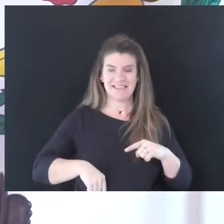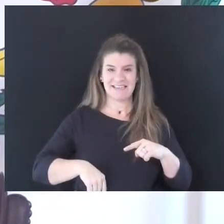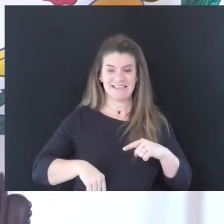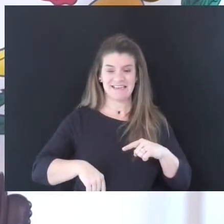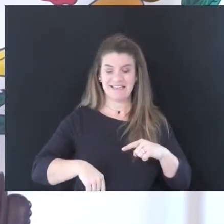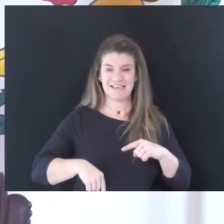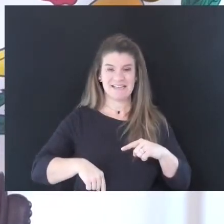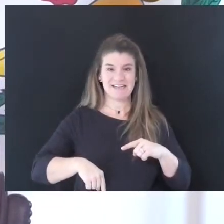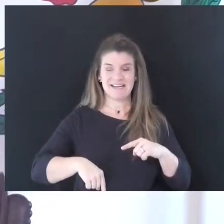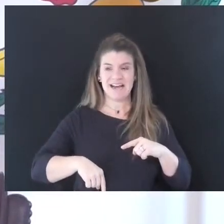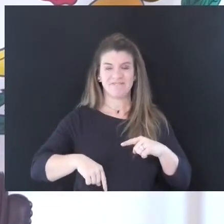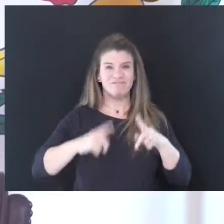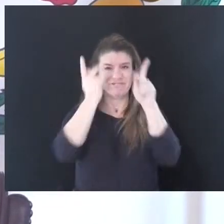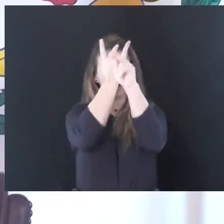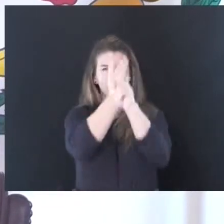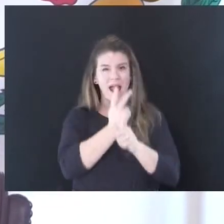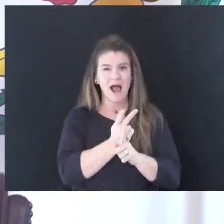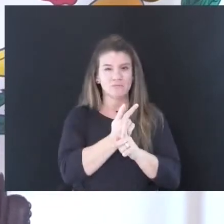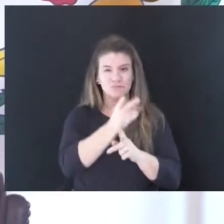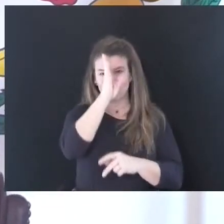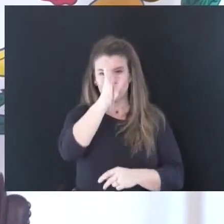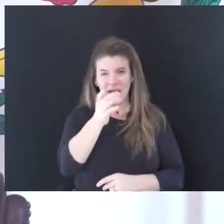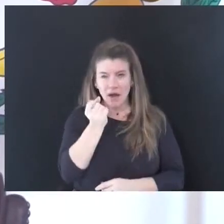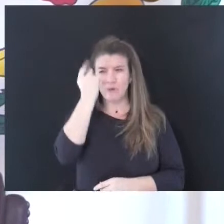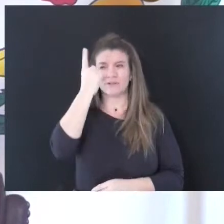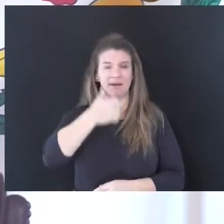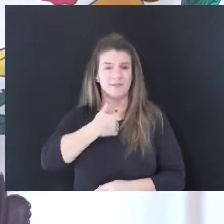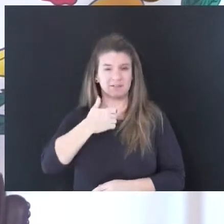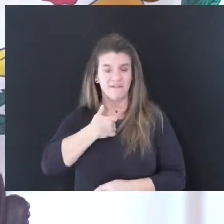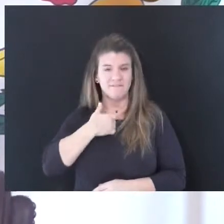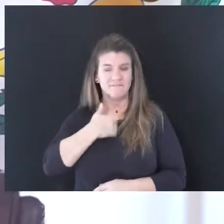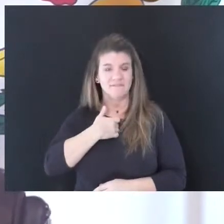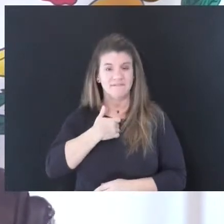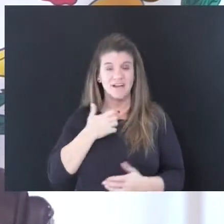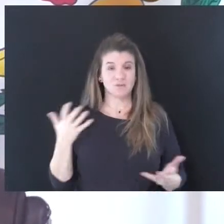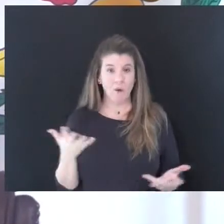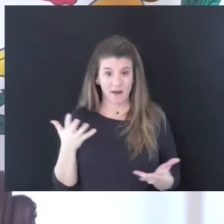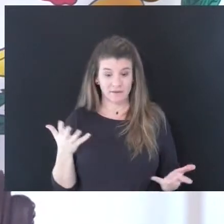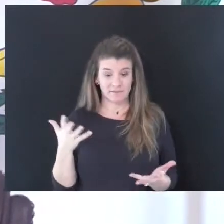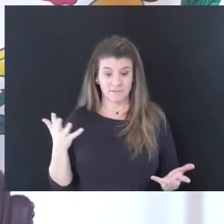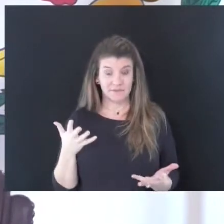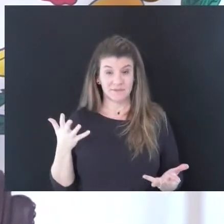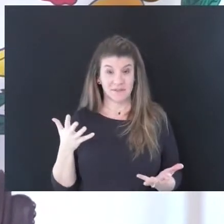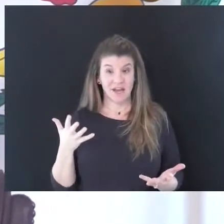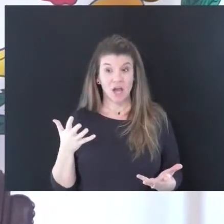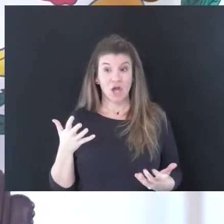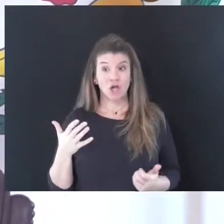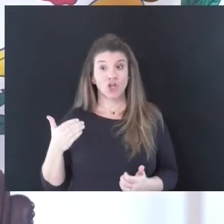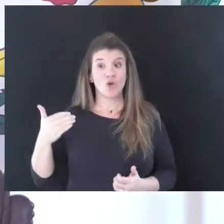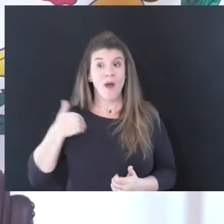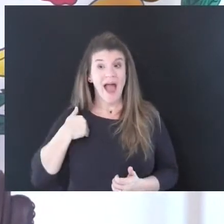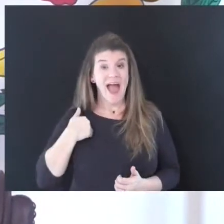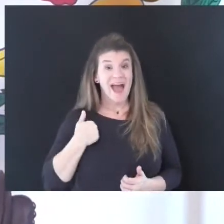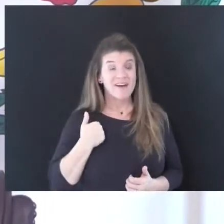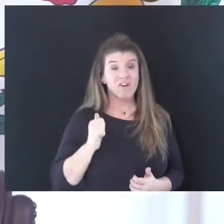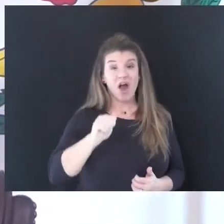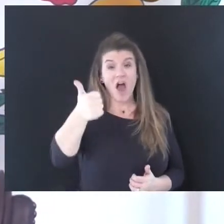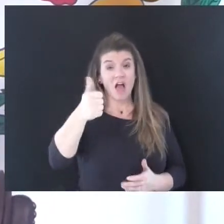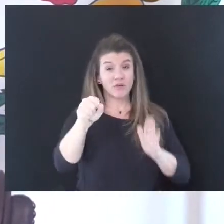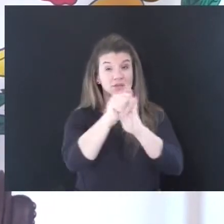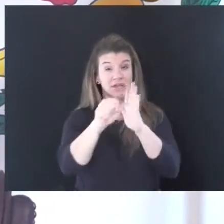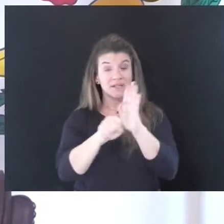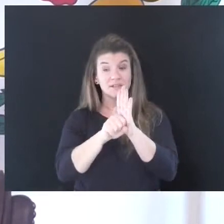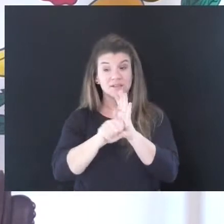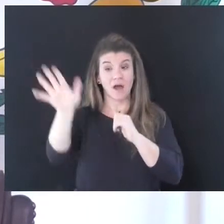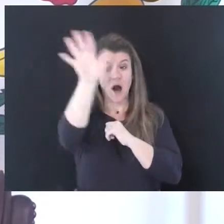my head straight, and that is just this. You have states all across this